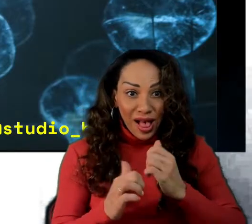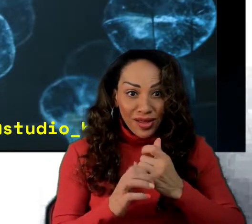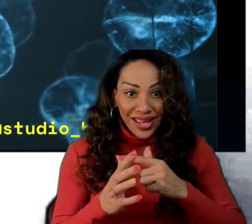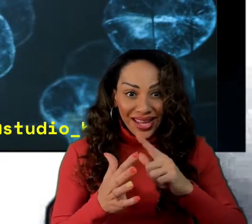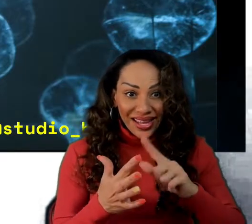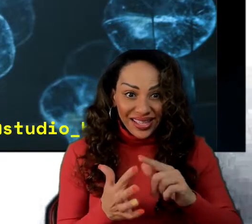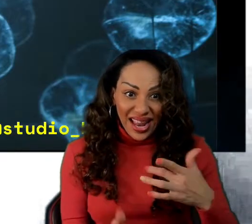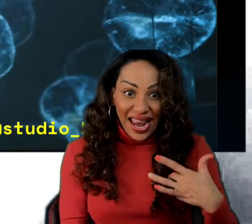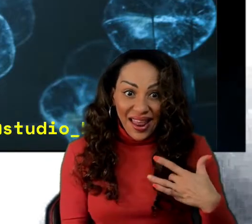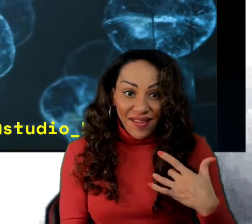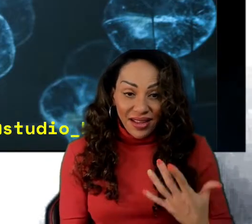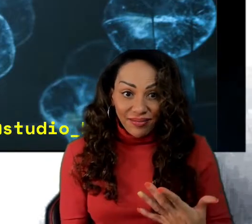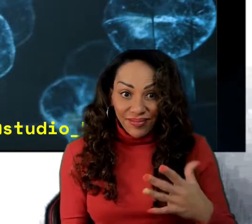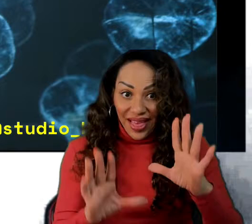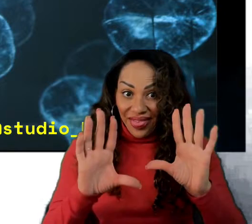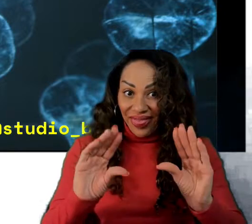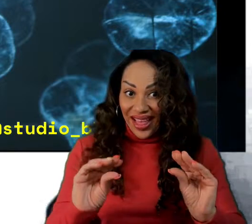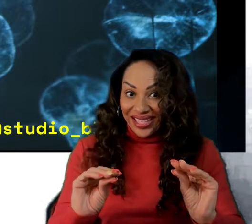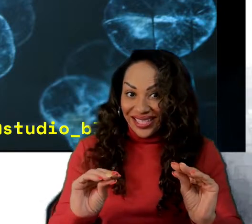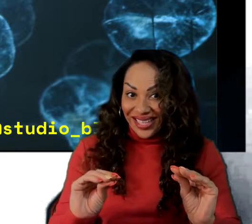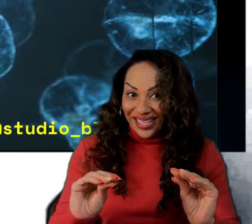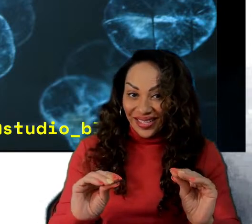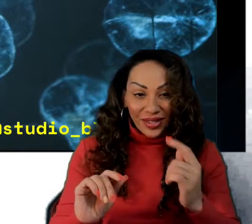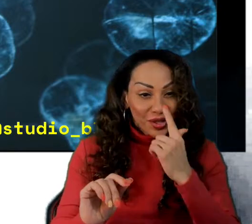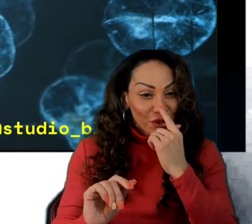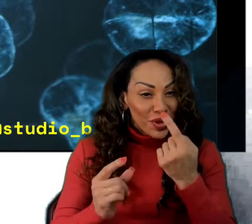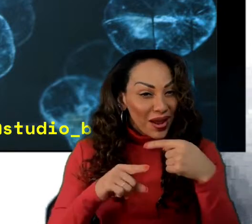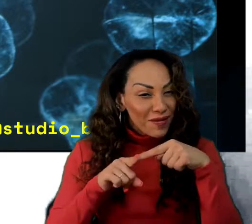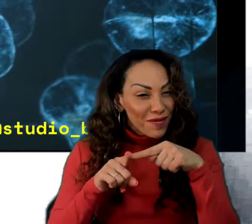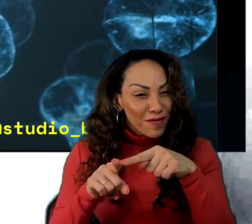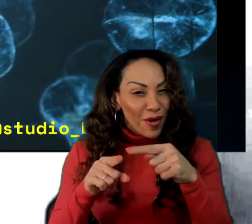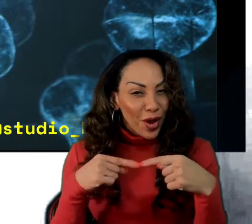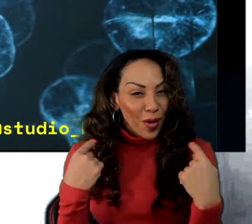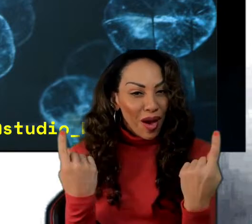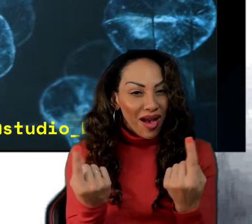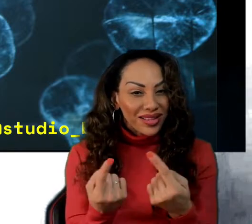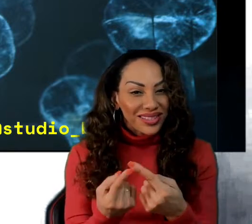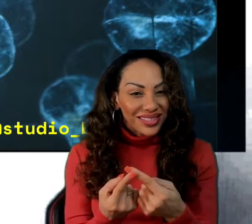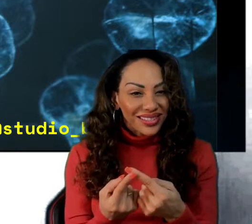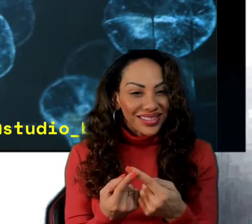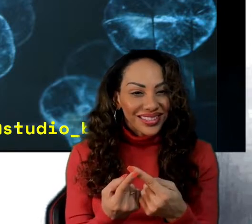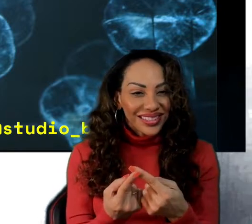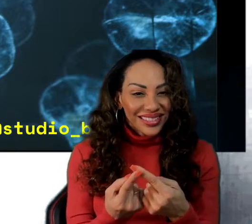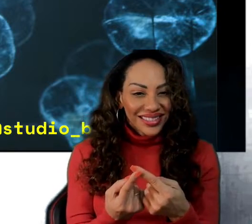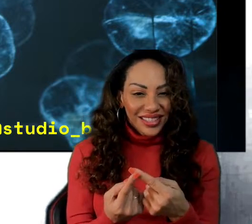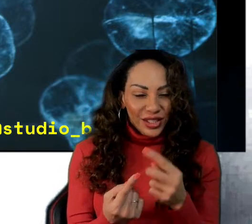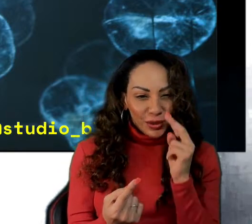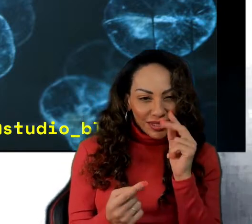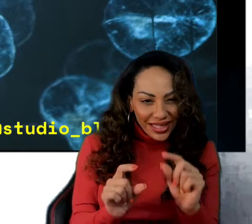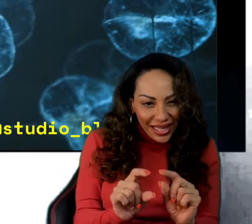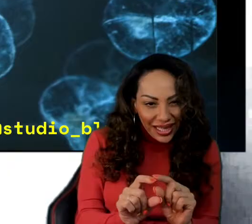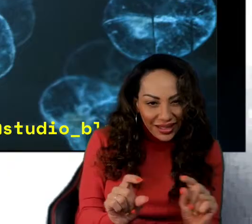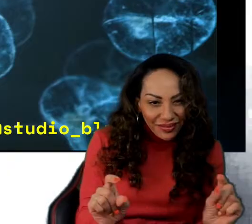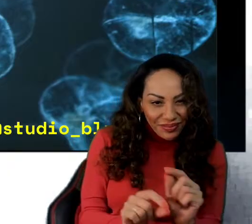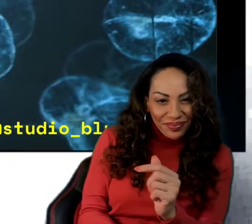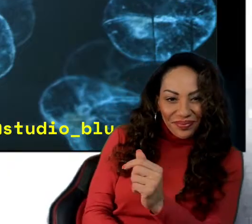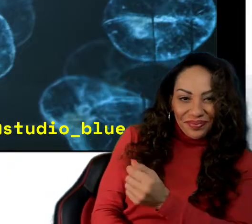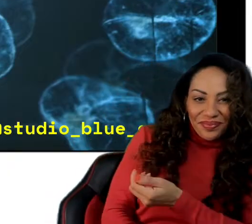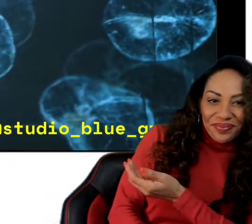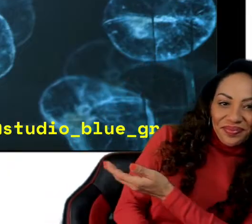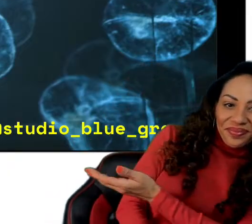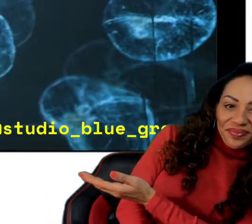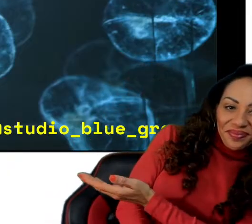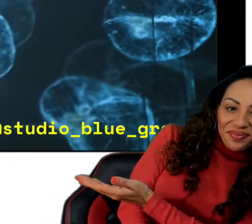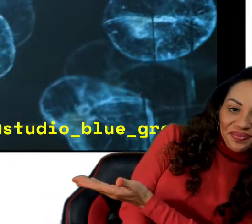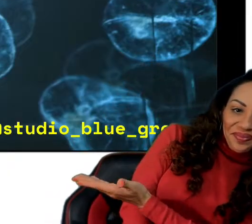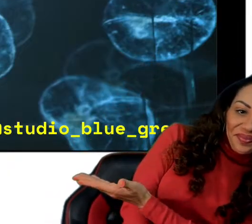thanks very much. You can follow us. You can't see the link there, but it'll be underneath the video. So our Instagram